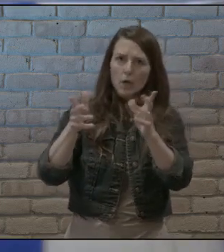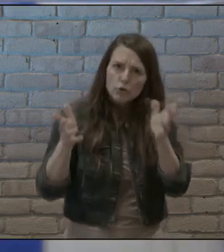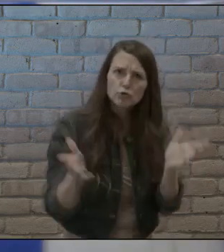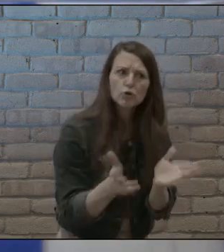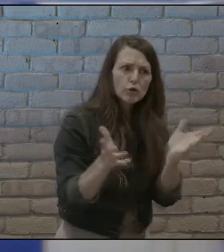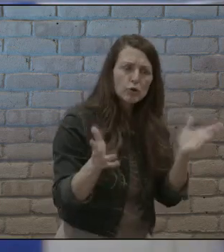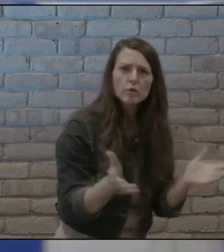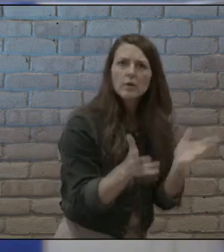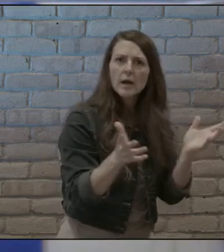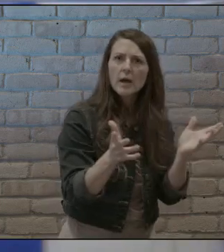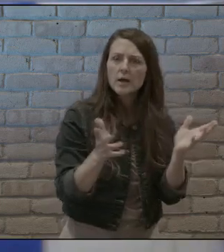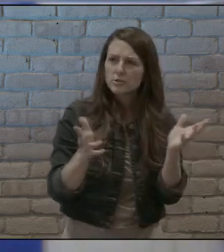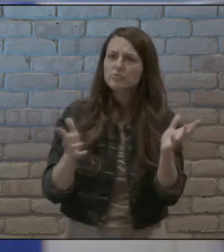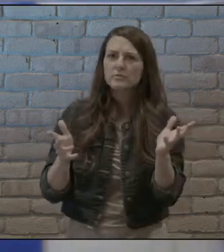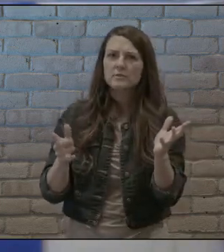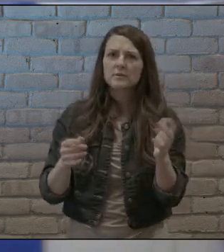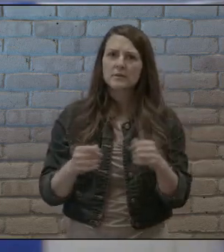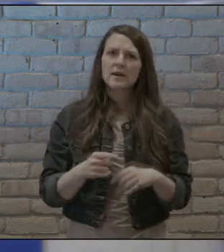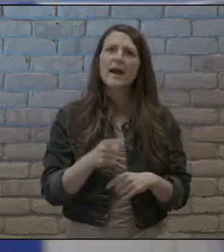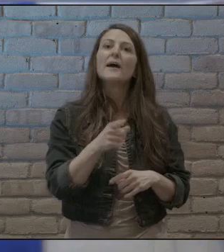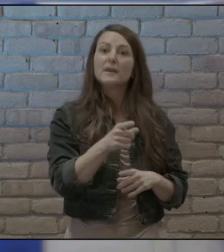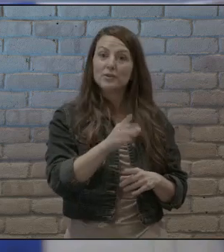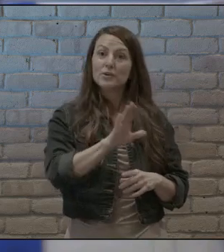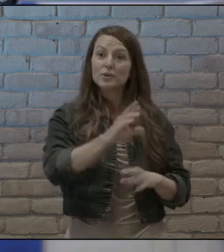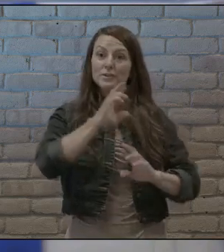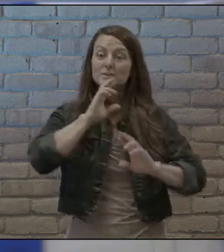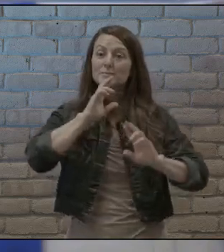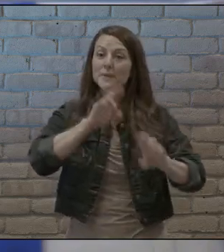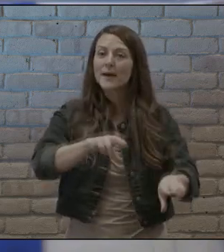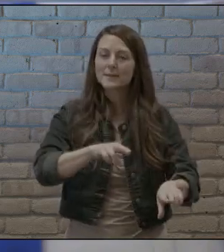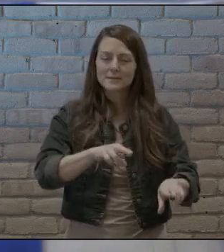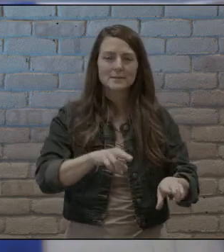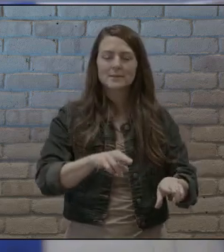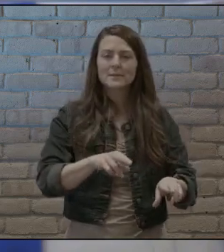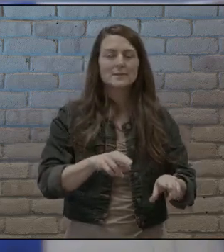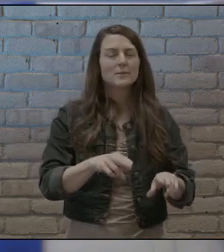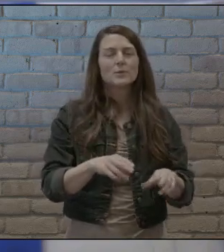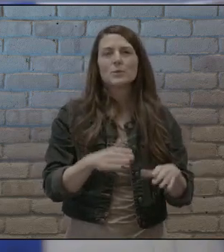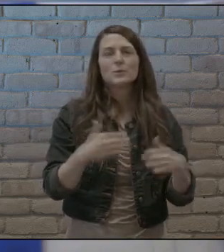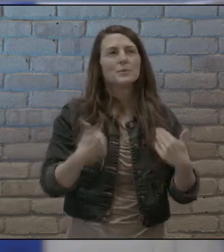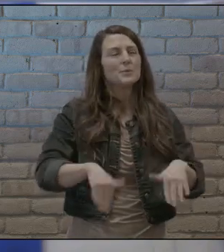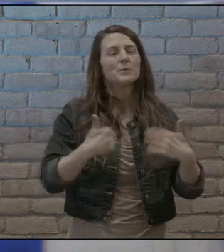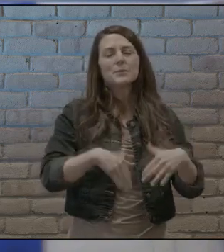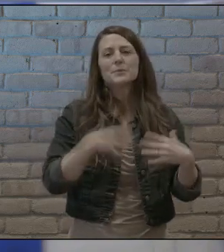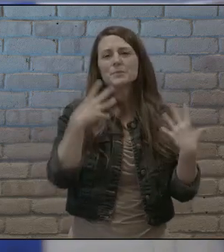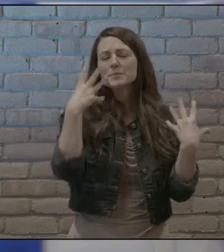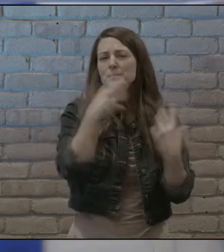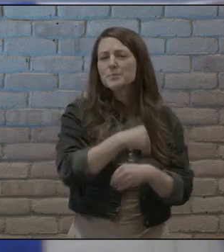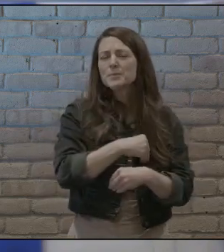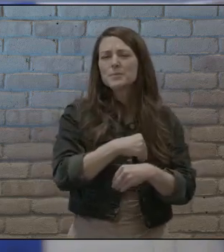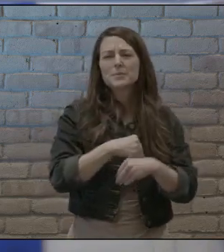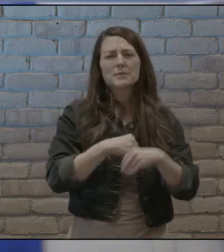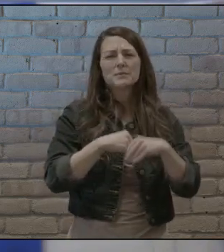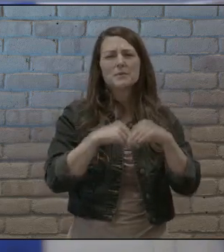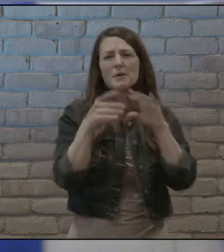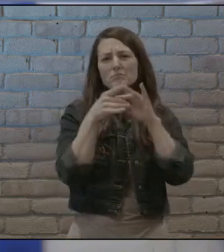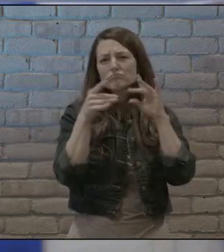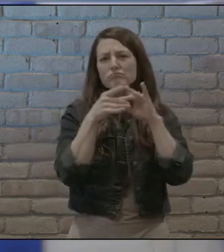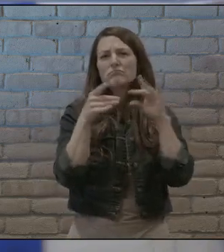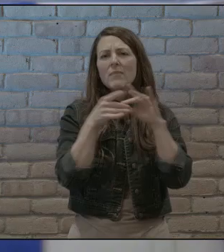from Elizabeth and she responds with these incredible words of the